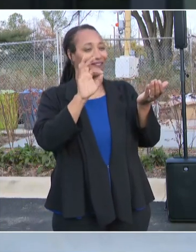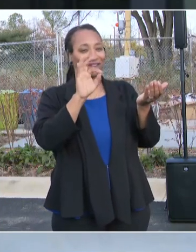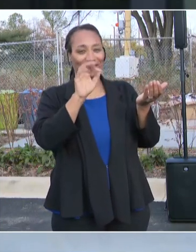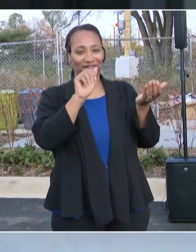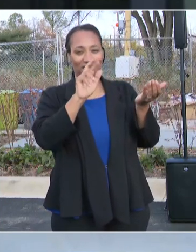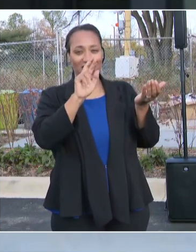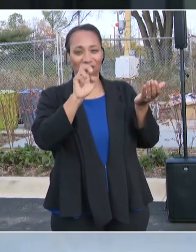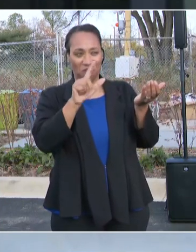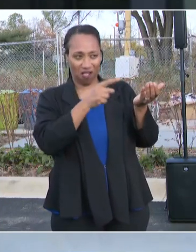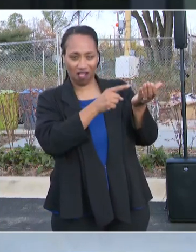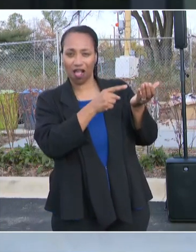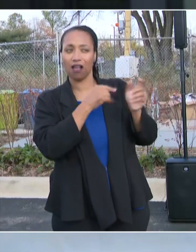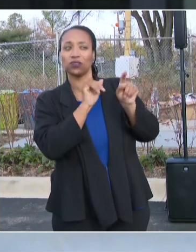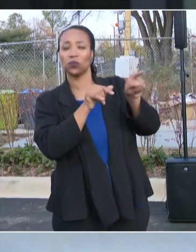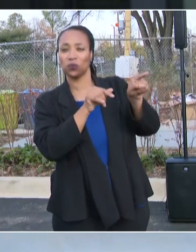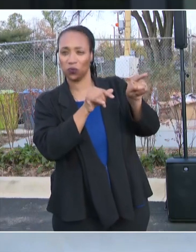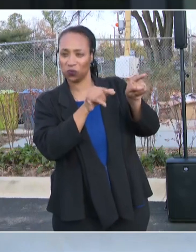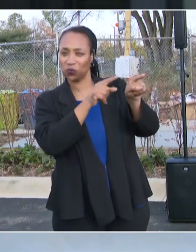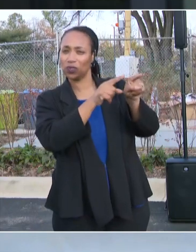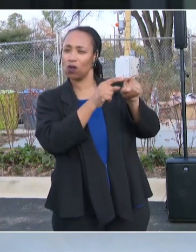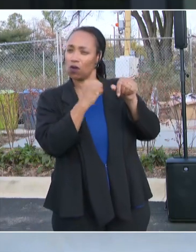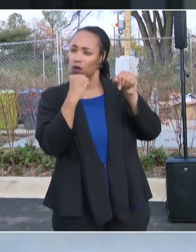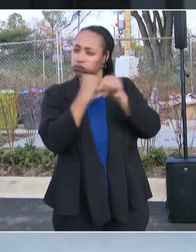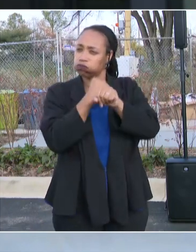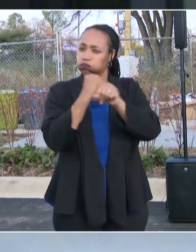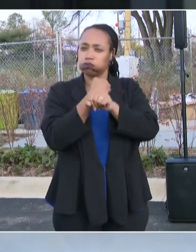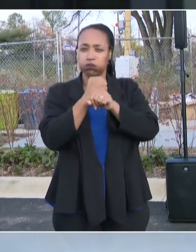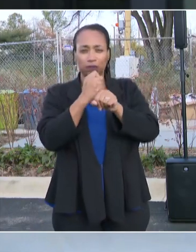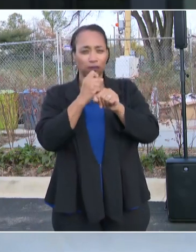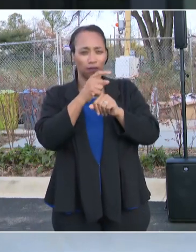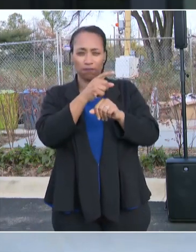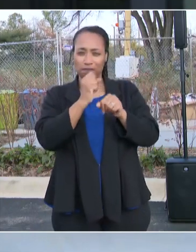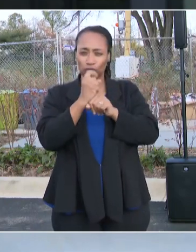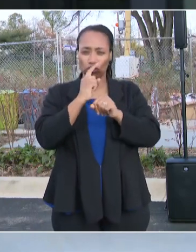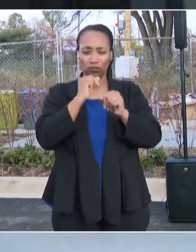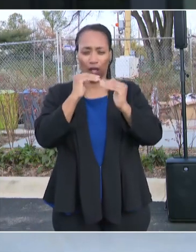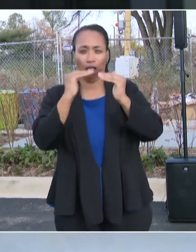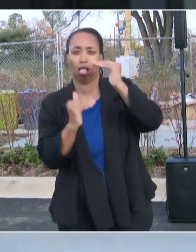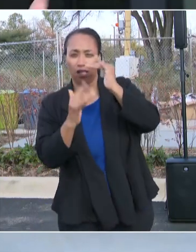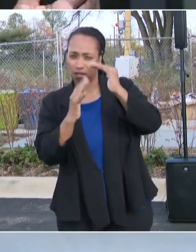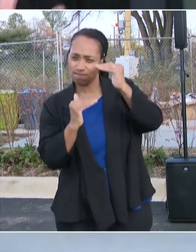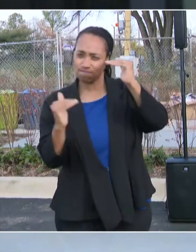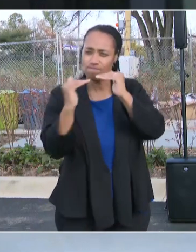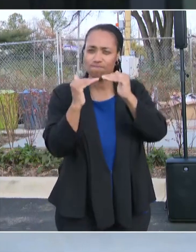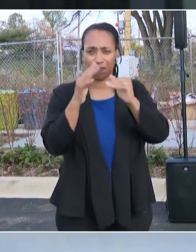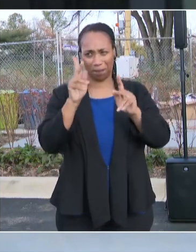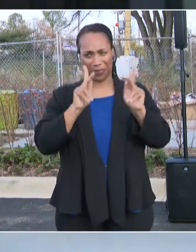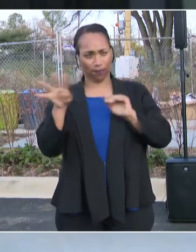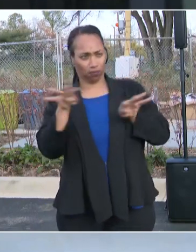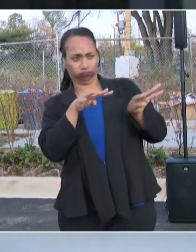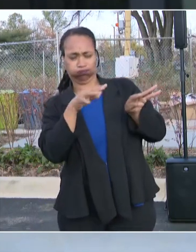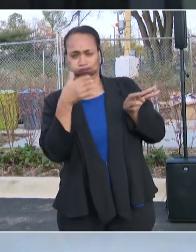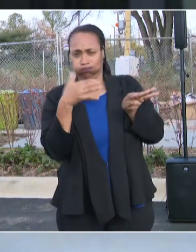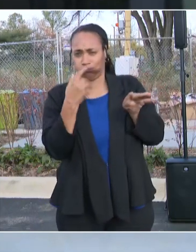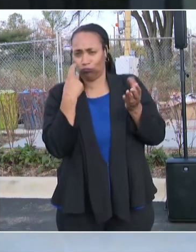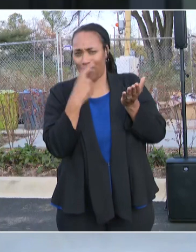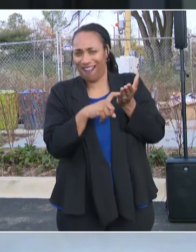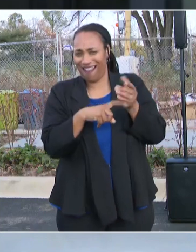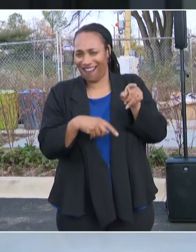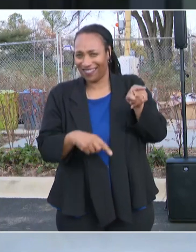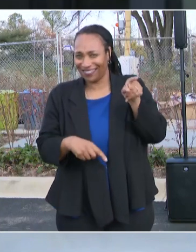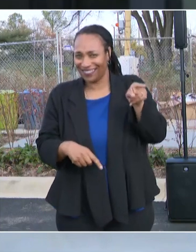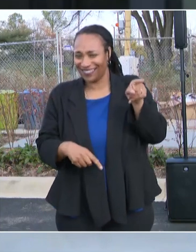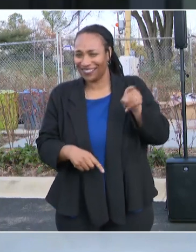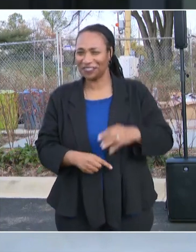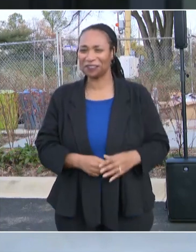inclusion in this community for black people that no longer here. They should be honored. Marion Berry, James Bunn. There are a